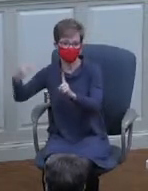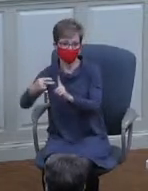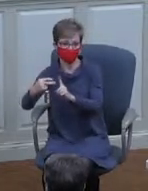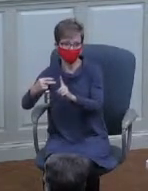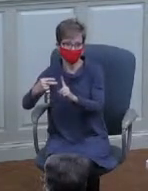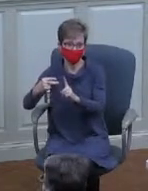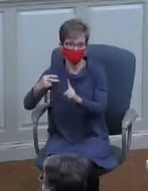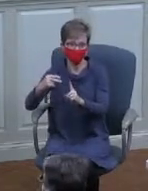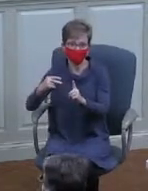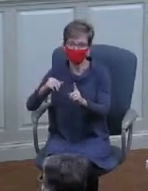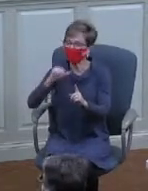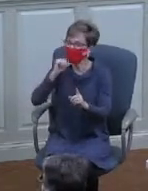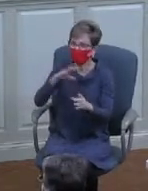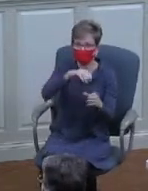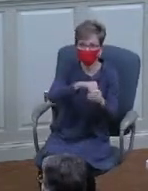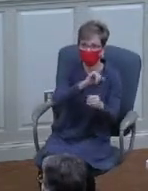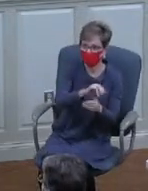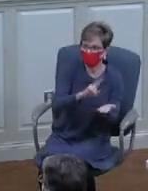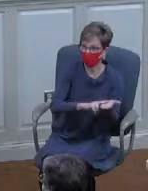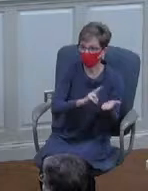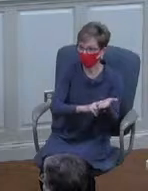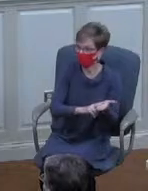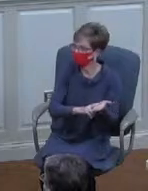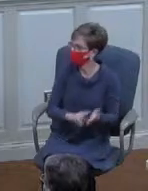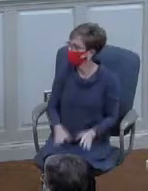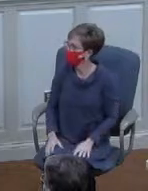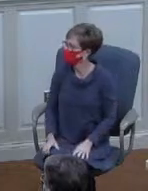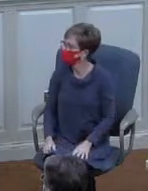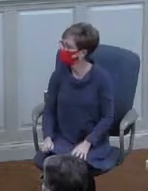of the design contract.